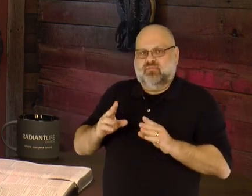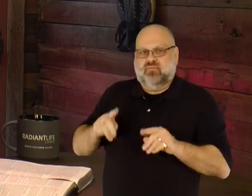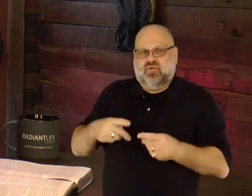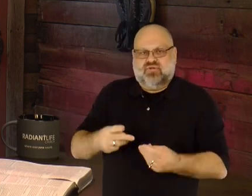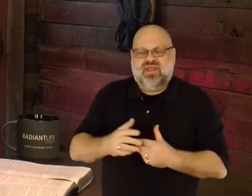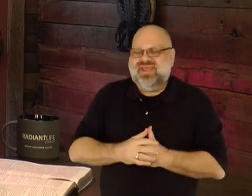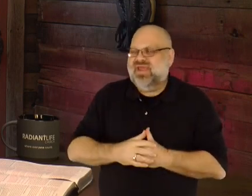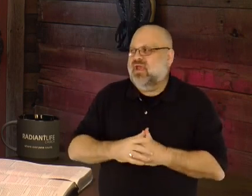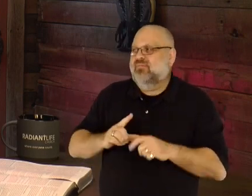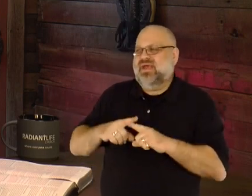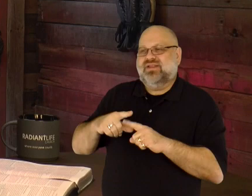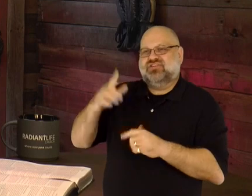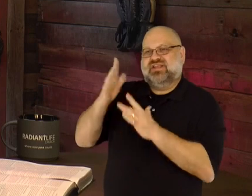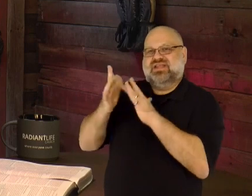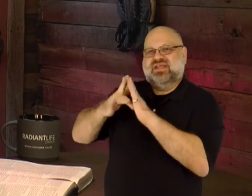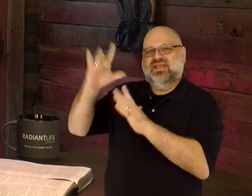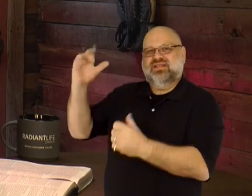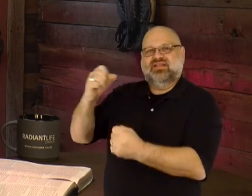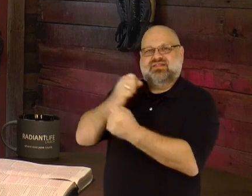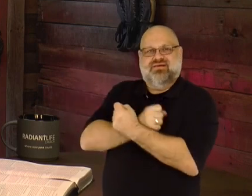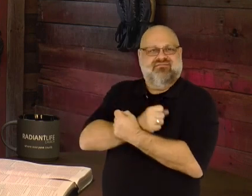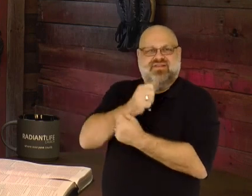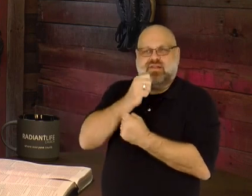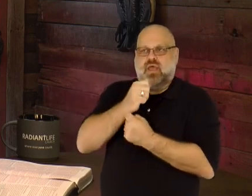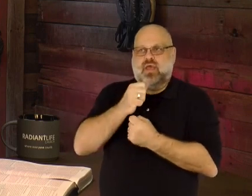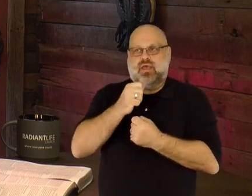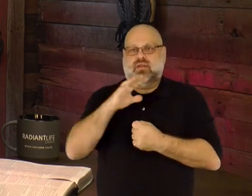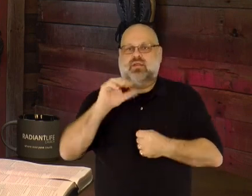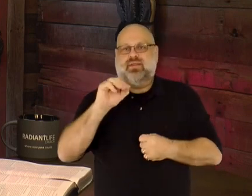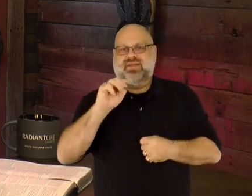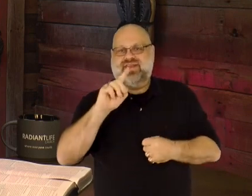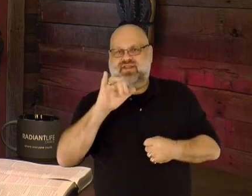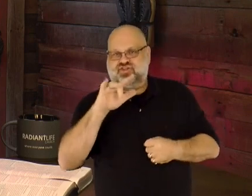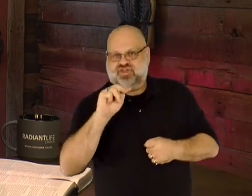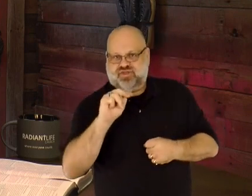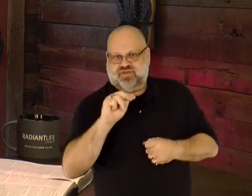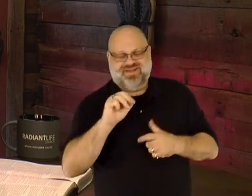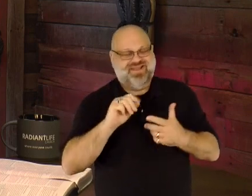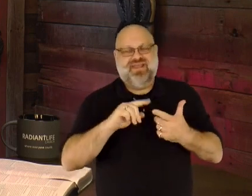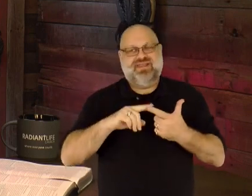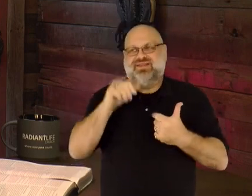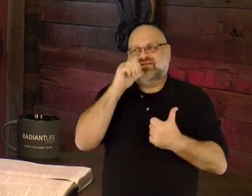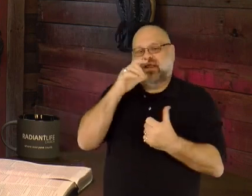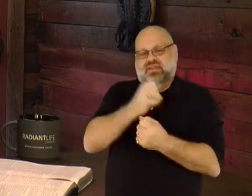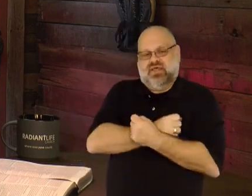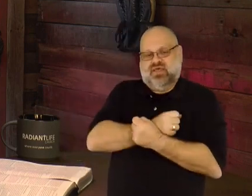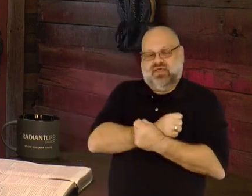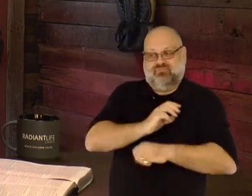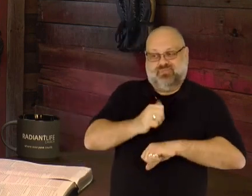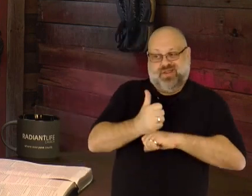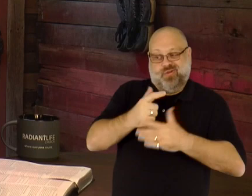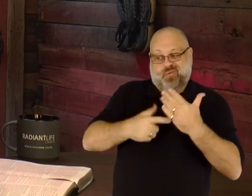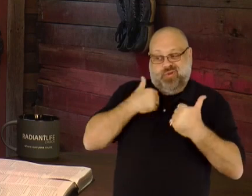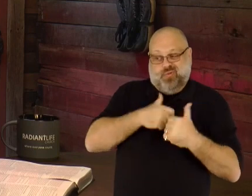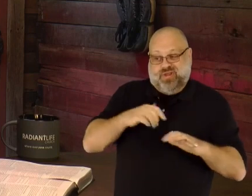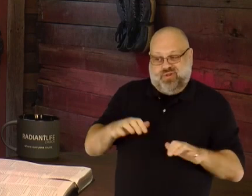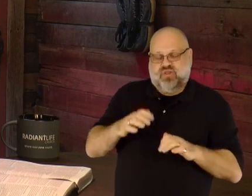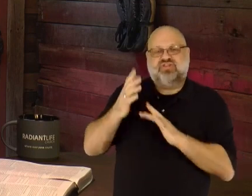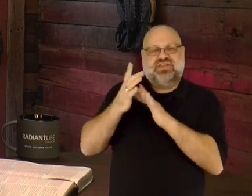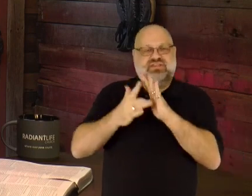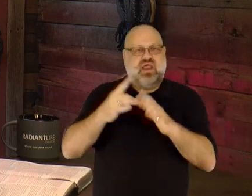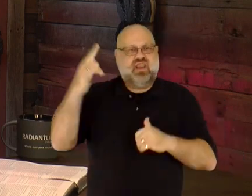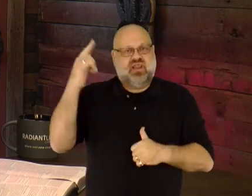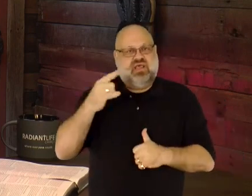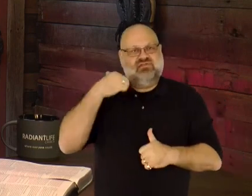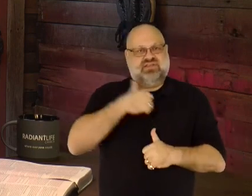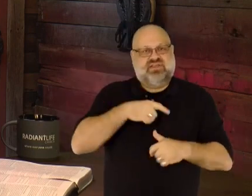isn't conditional. Jesus doesn't love us based on what we do. Jesus loves us as we are,